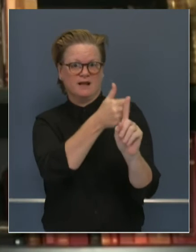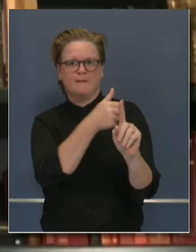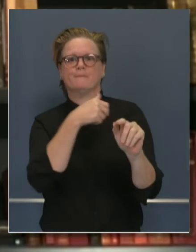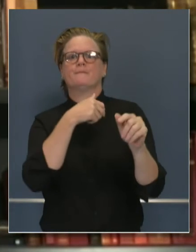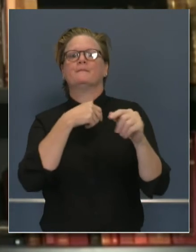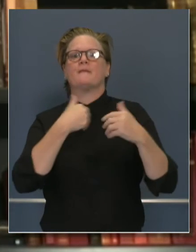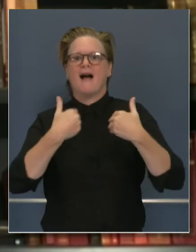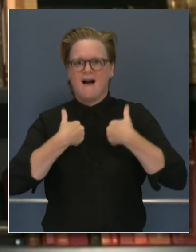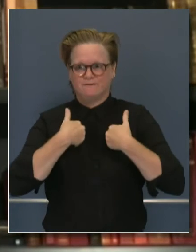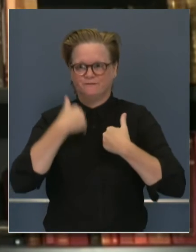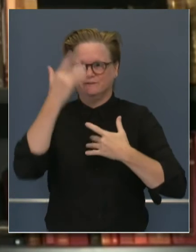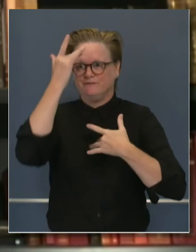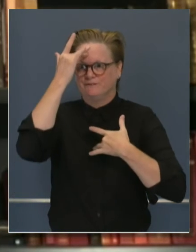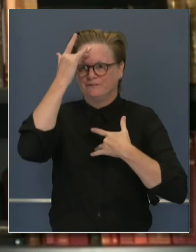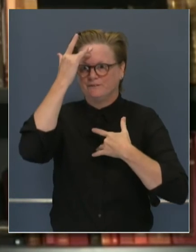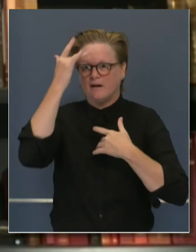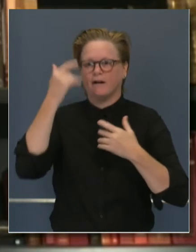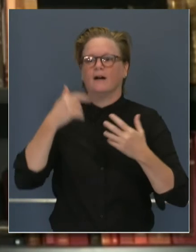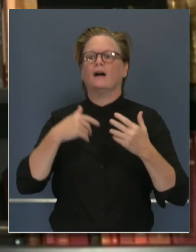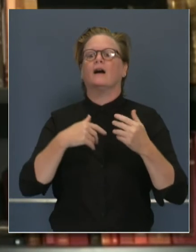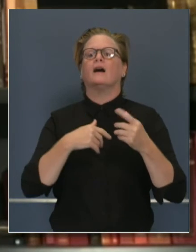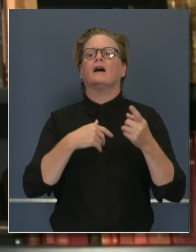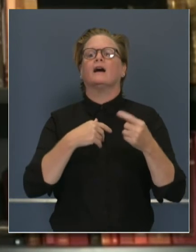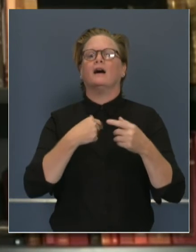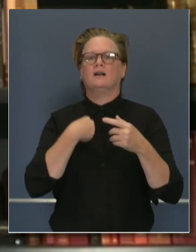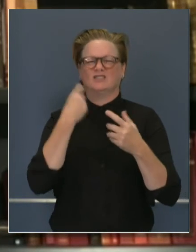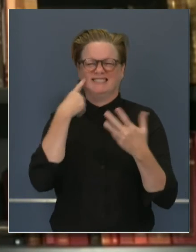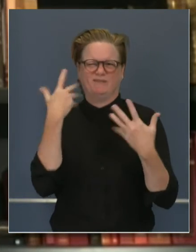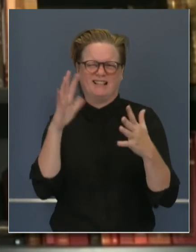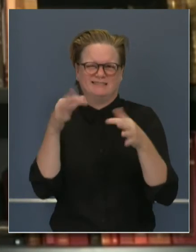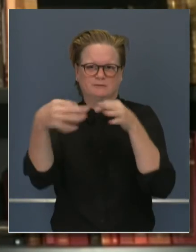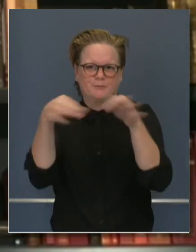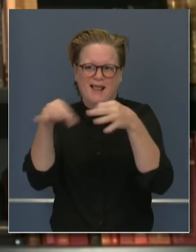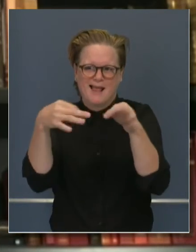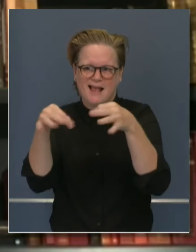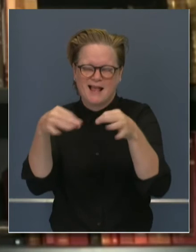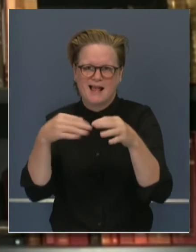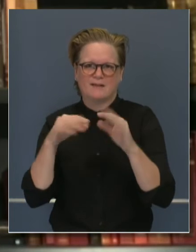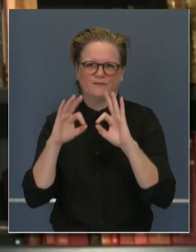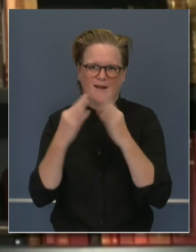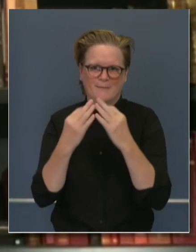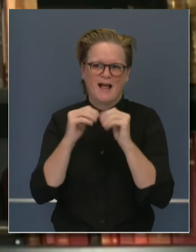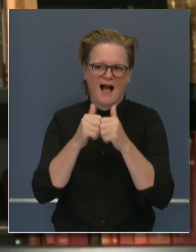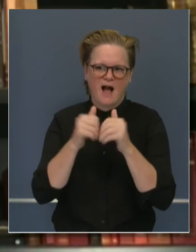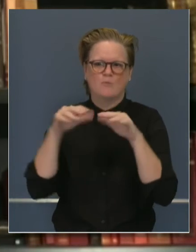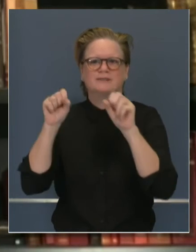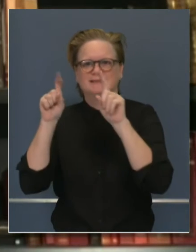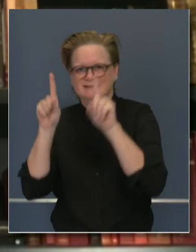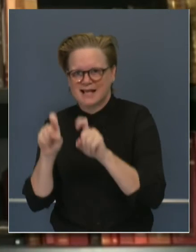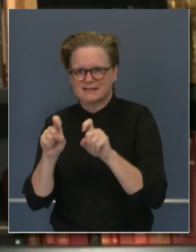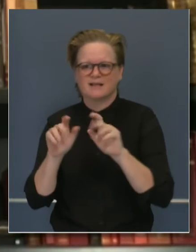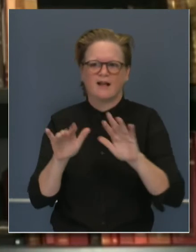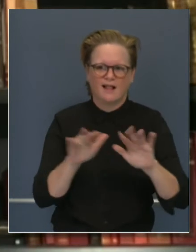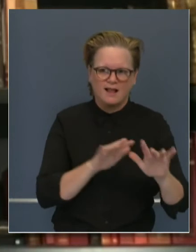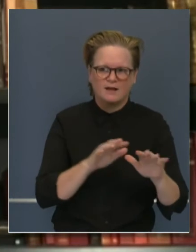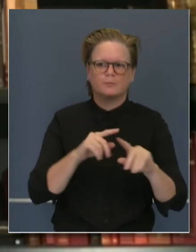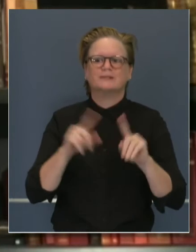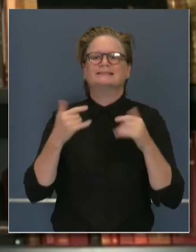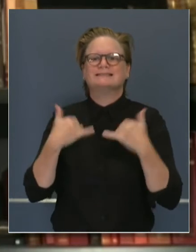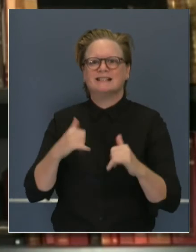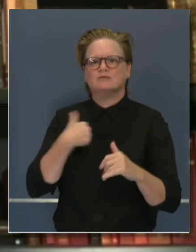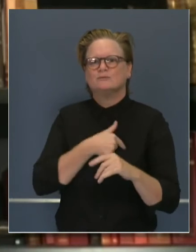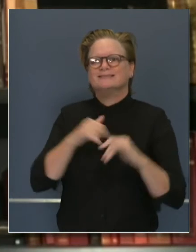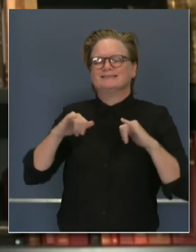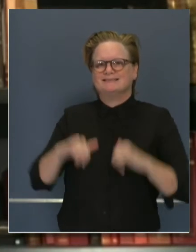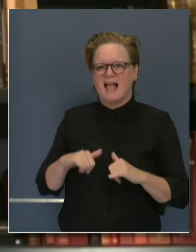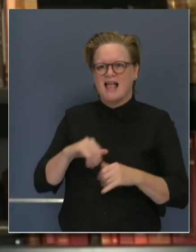through a series of protocols that I just laid out and gave to John. And those protocols led to test all